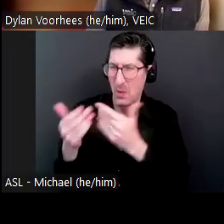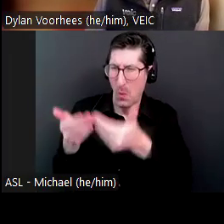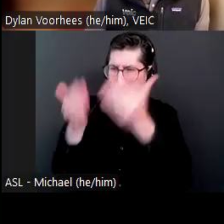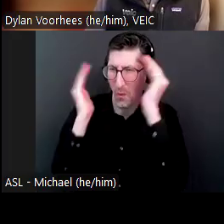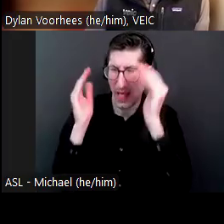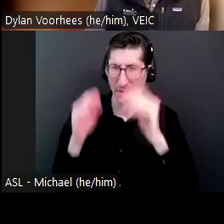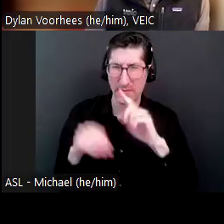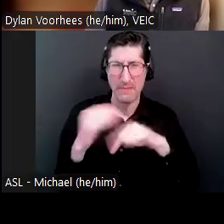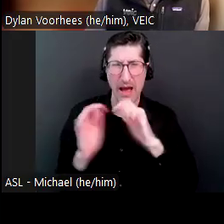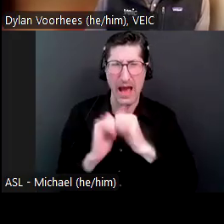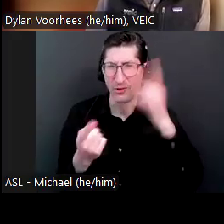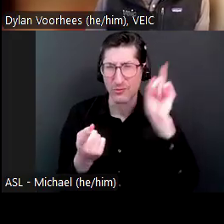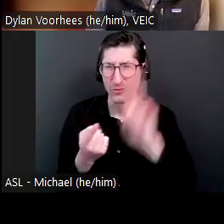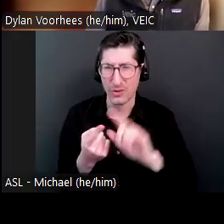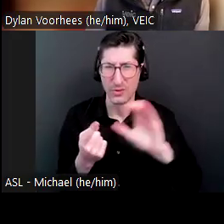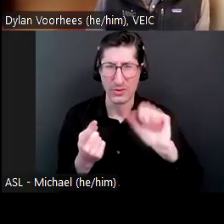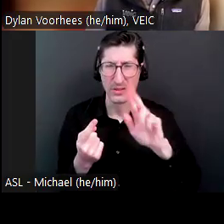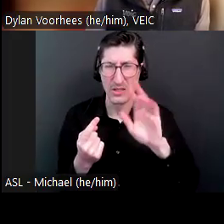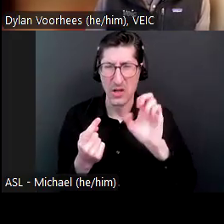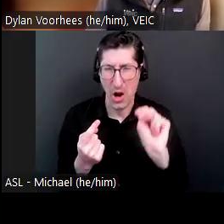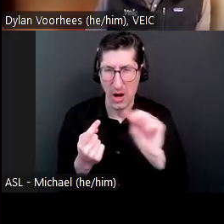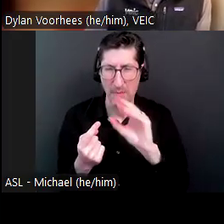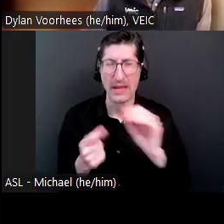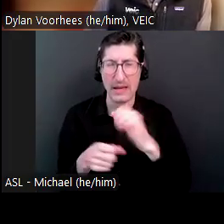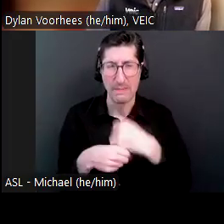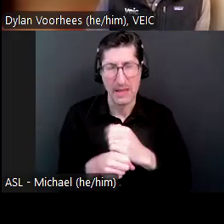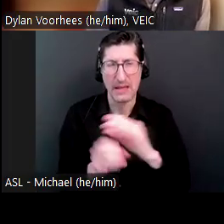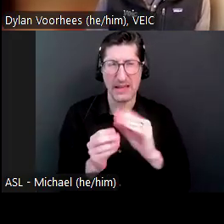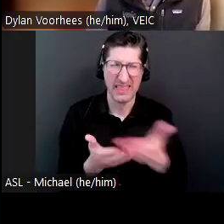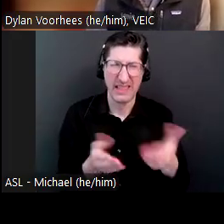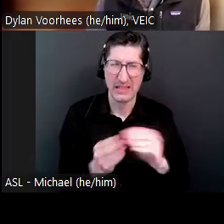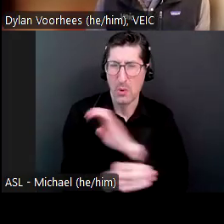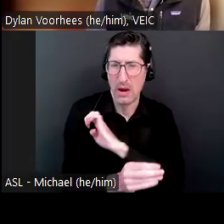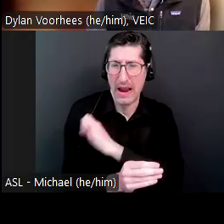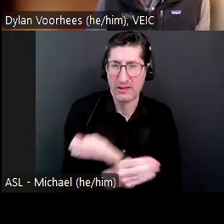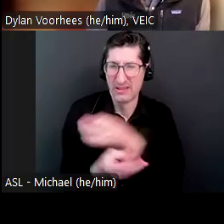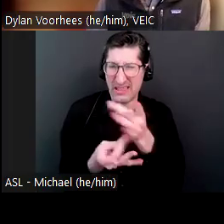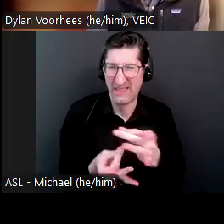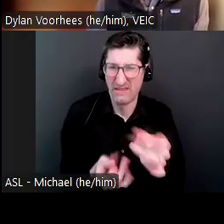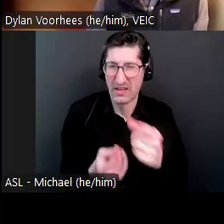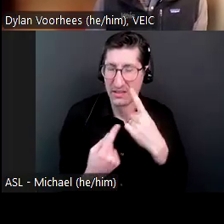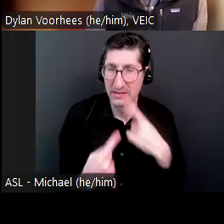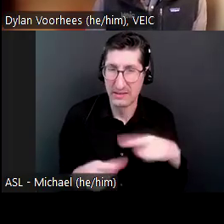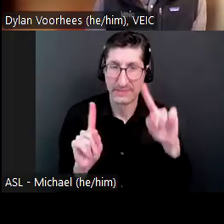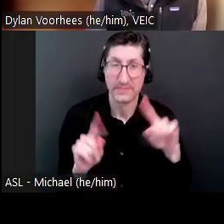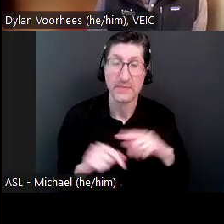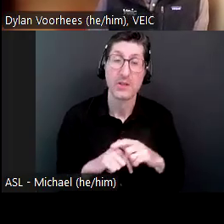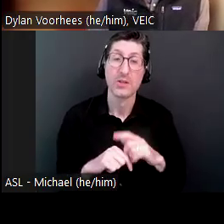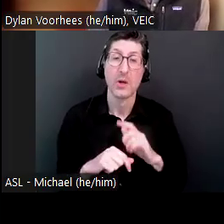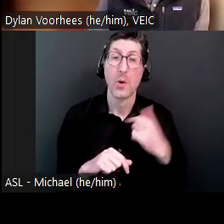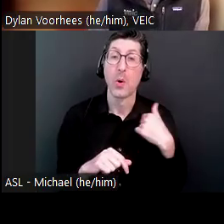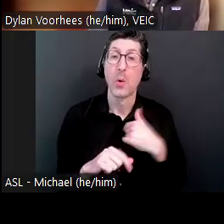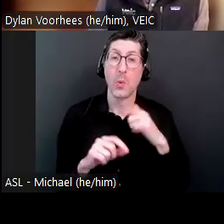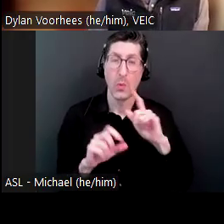building decarbonization and energy efficiency. And so the proposed response is to consolidate and coordinate on a